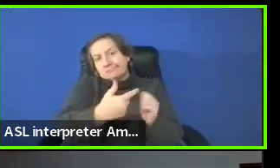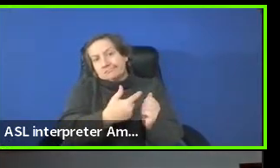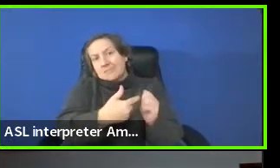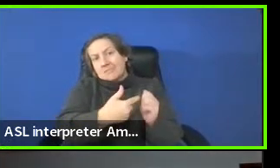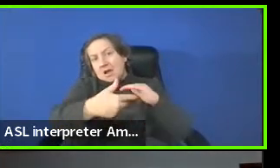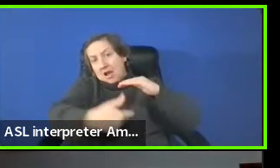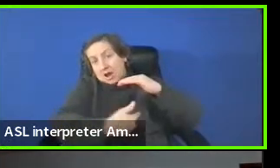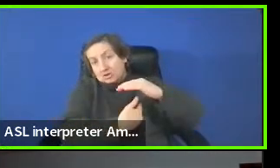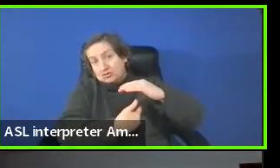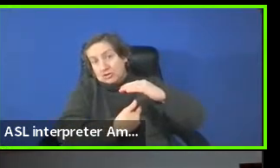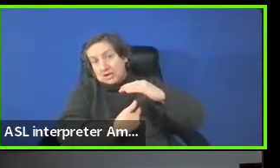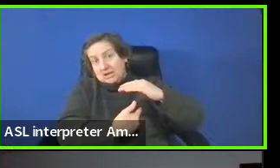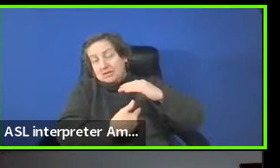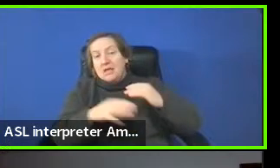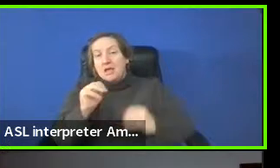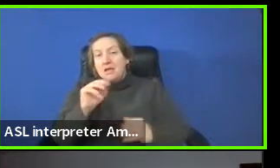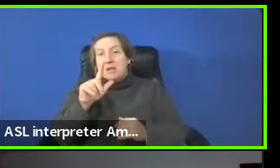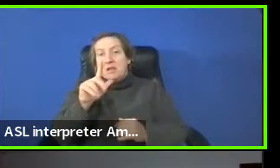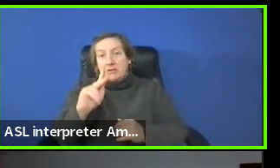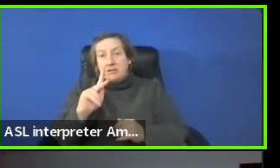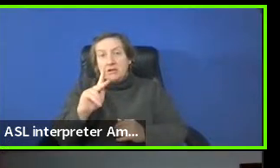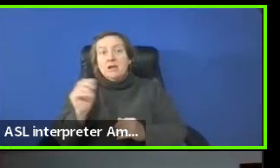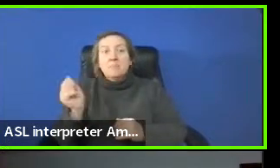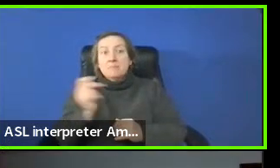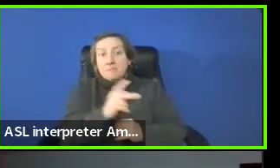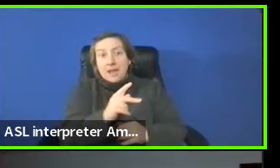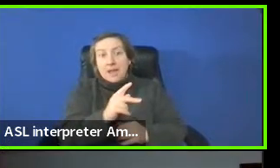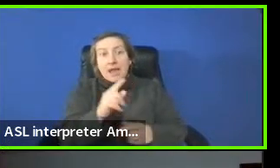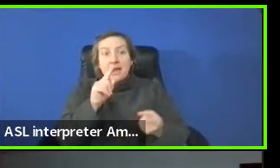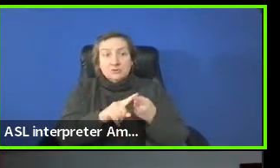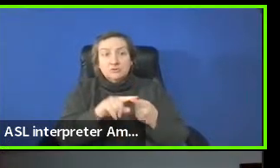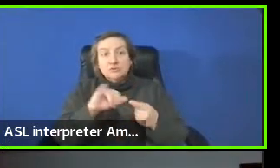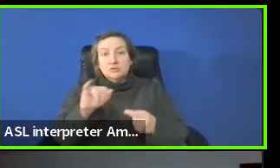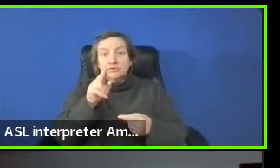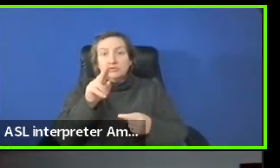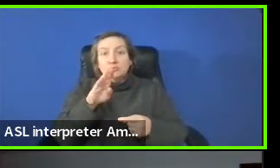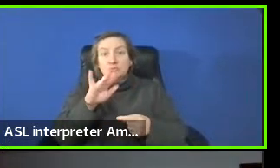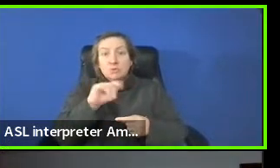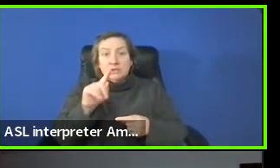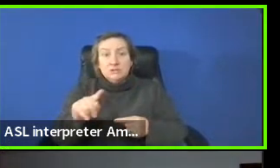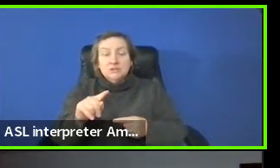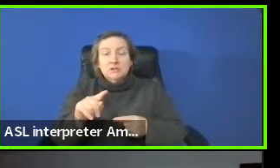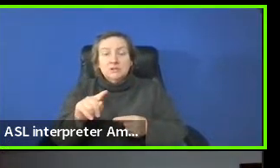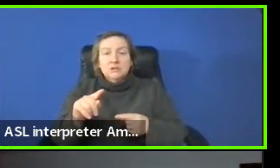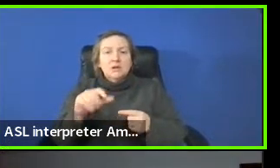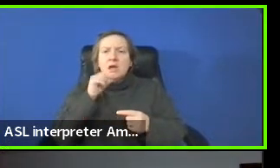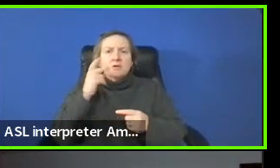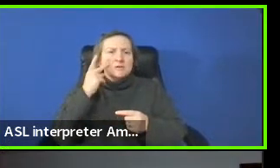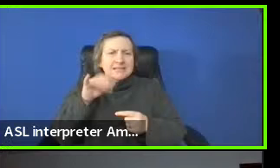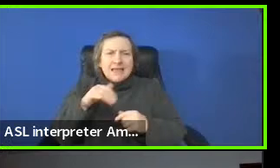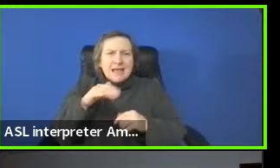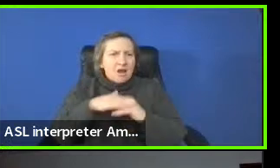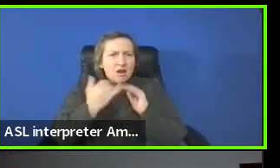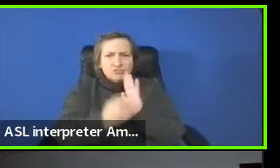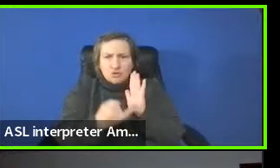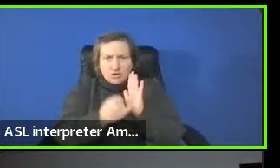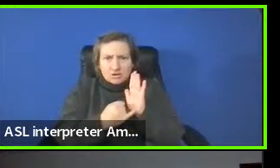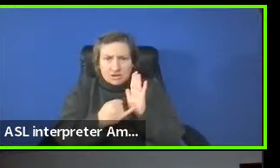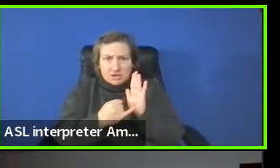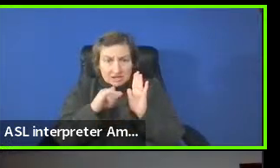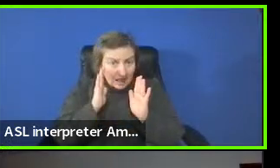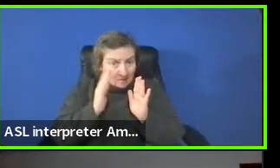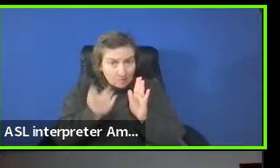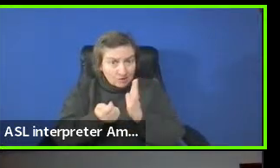underneath MLK and head back over toward Jubitz. I don't see that on these drawings. Is that